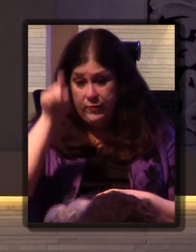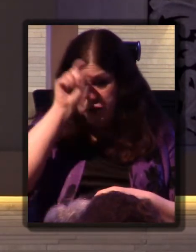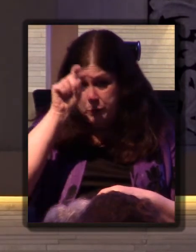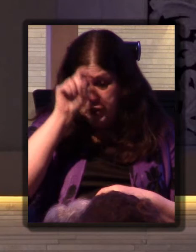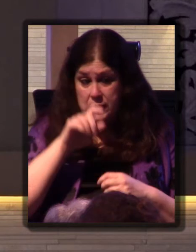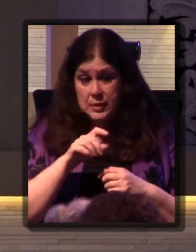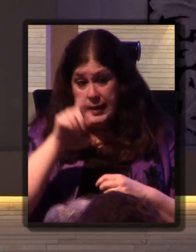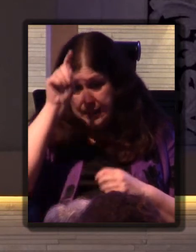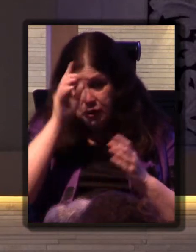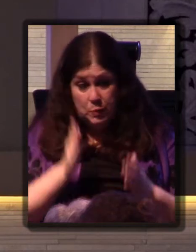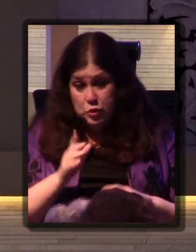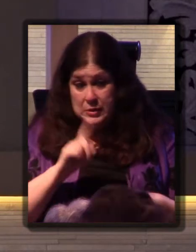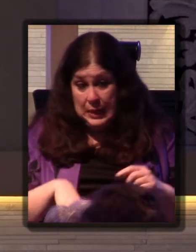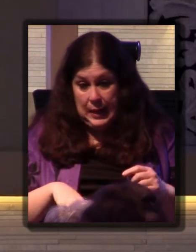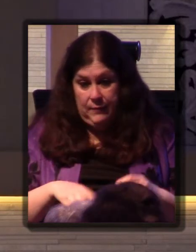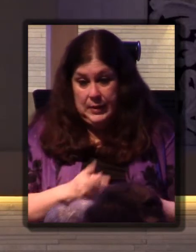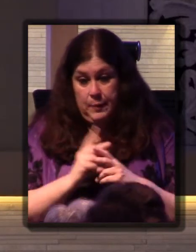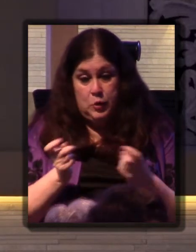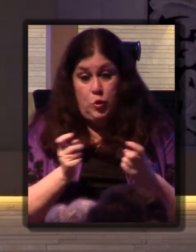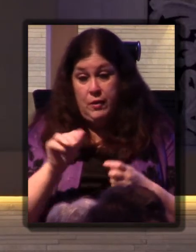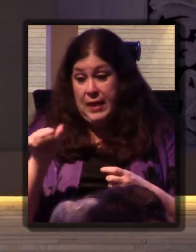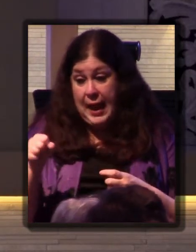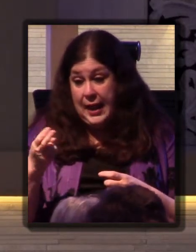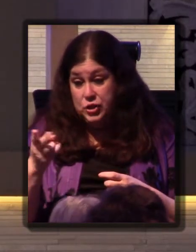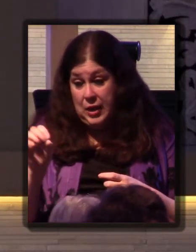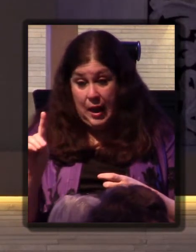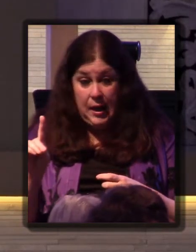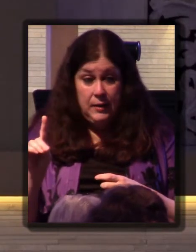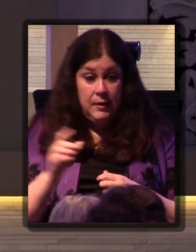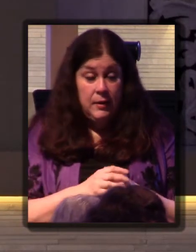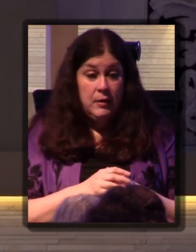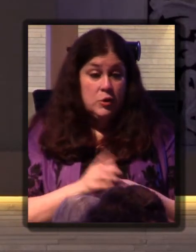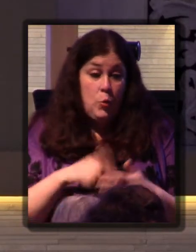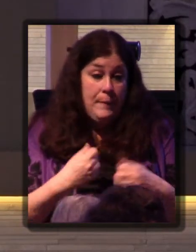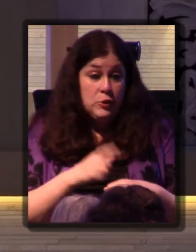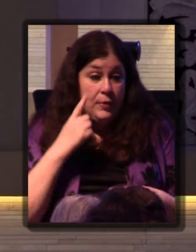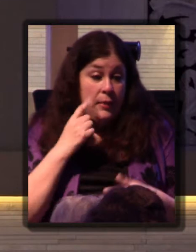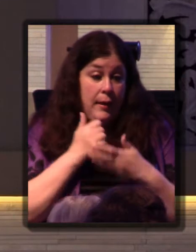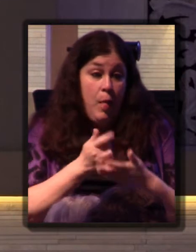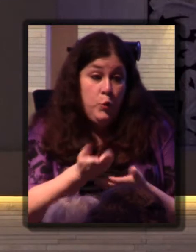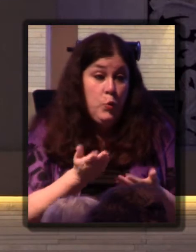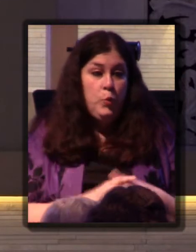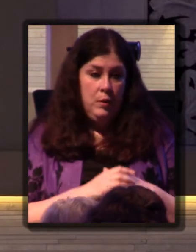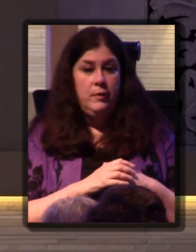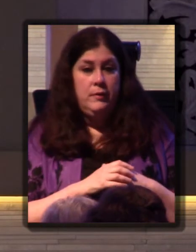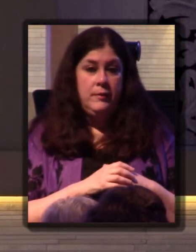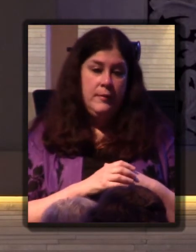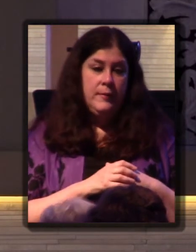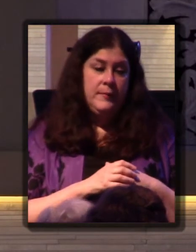control of the Egyptians, and the Egyptians can't even keep control of Ashdod, which is close to you. What makes you think they're going to help